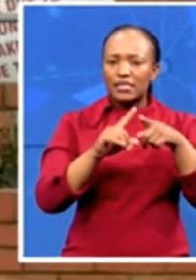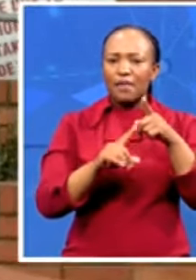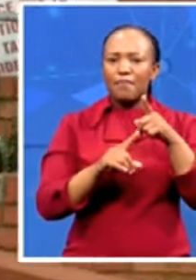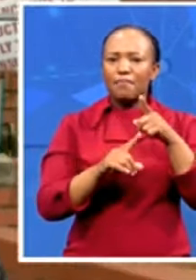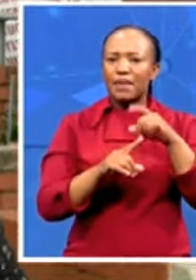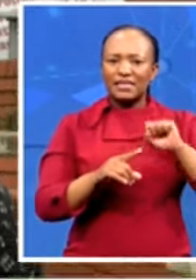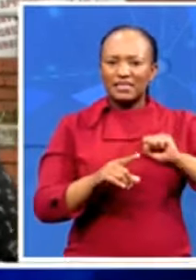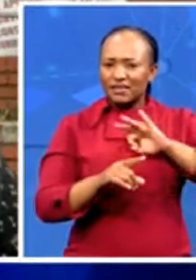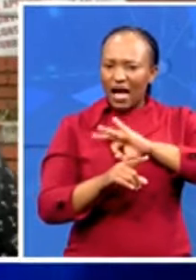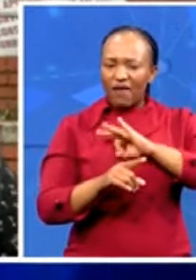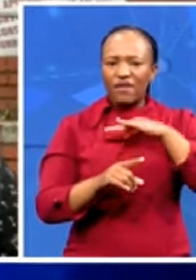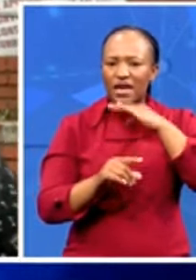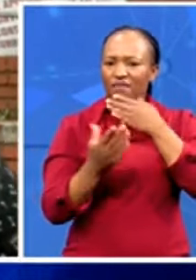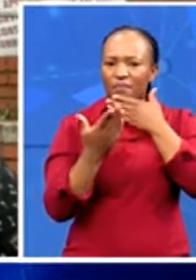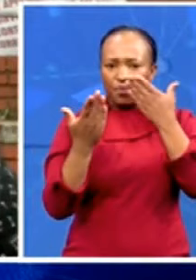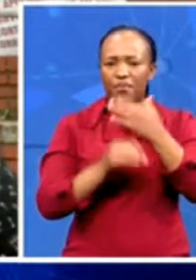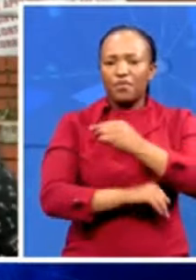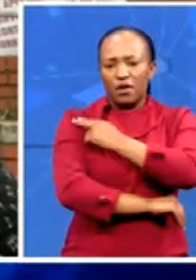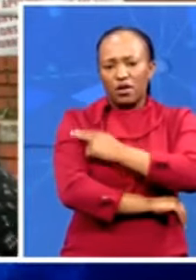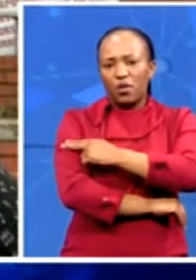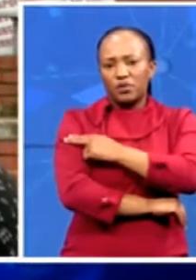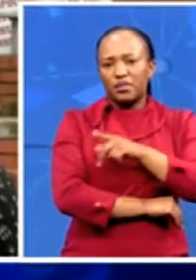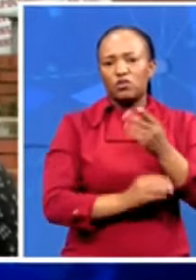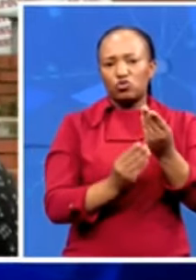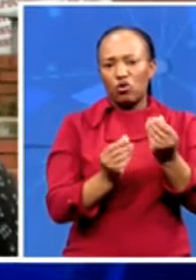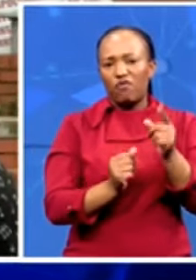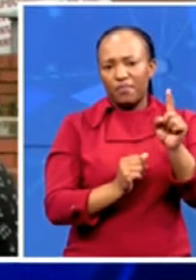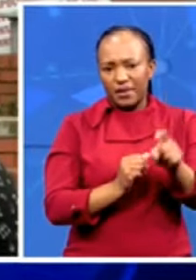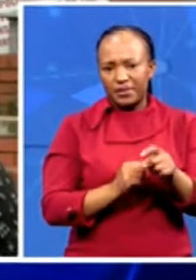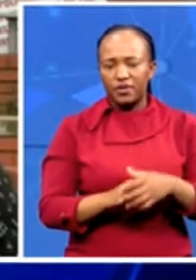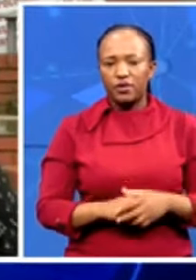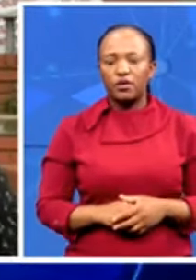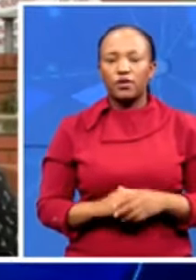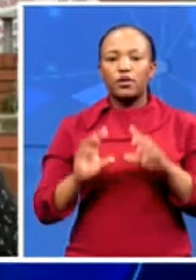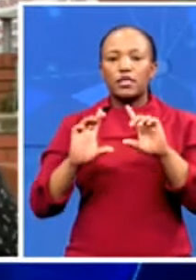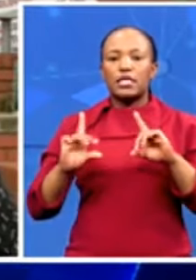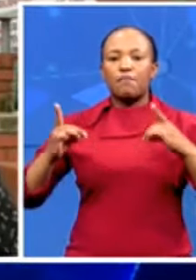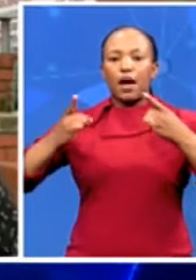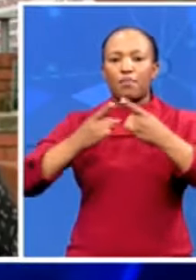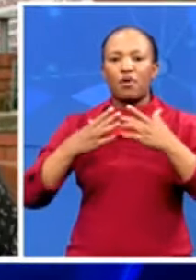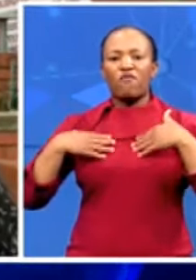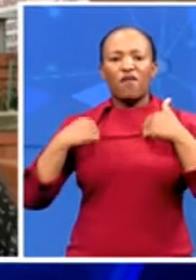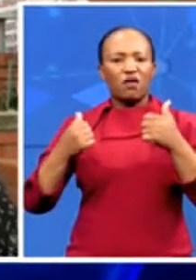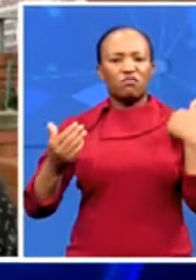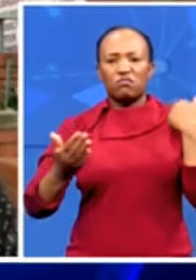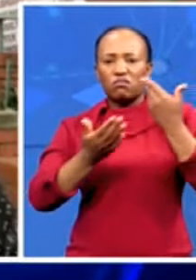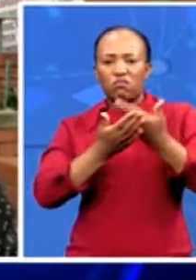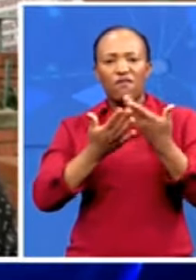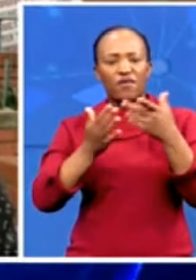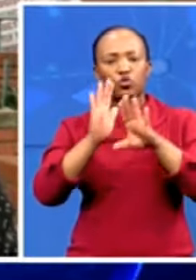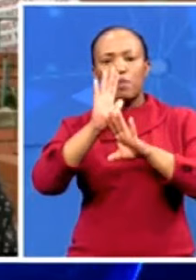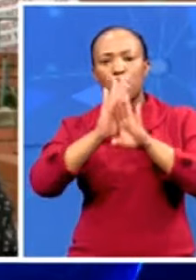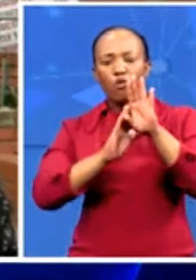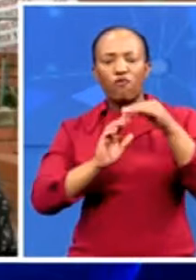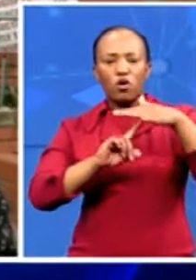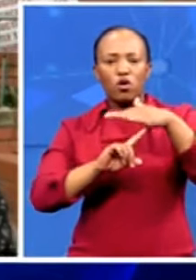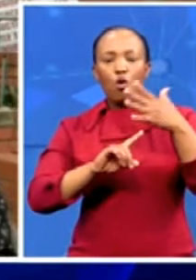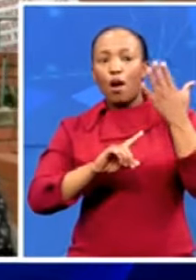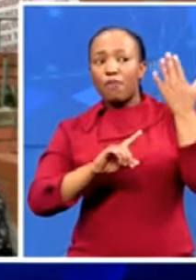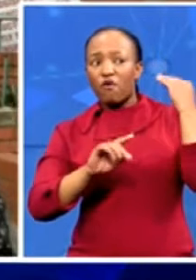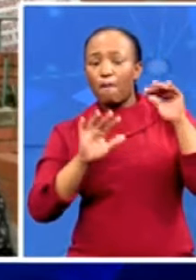Tumelo, how far has the Department of Health in Mpumalanga gone in terms of improving the situation since the visit by the Public Protector? Have they